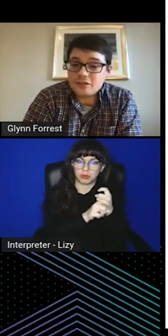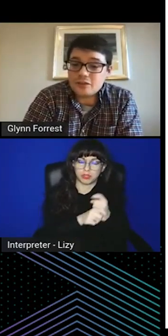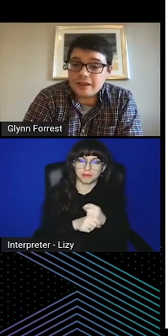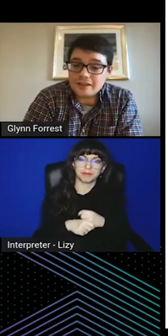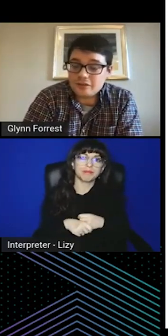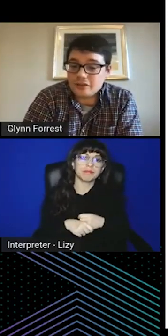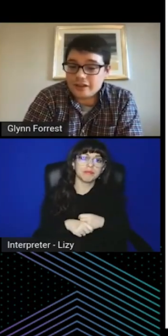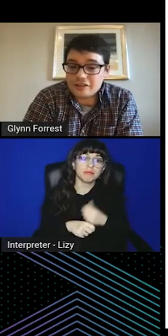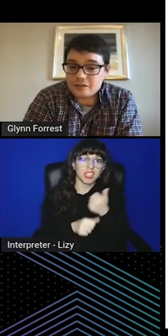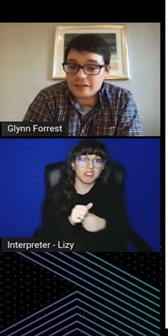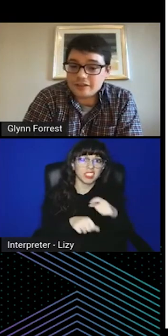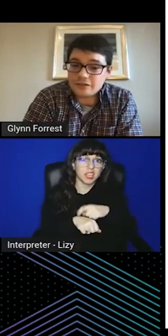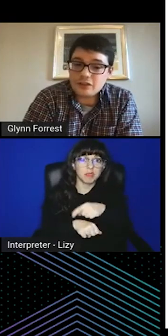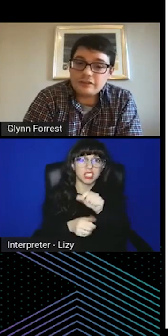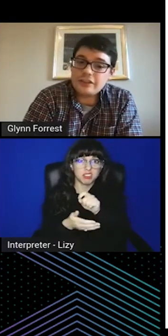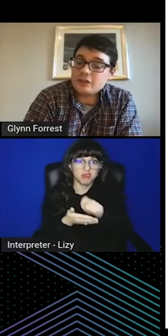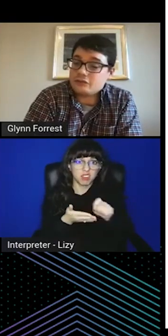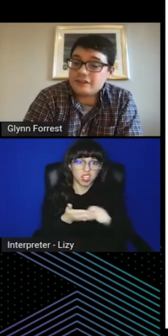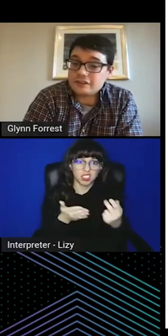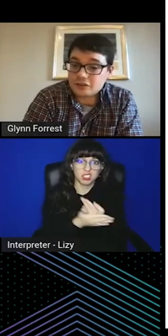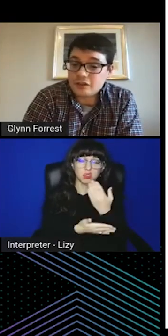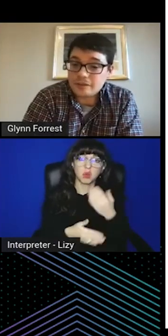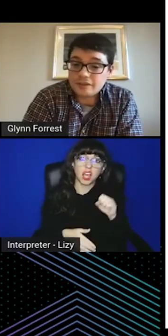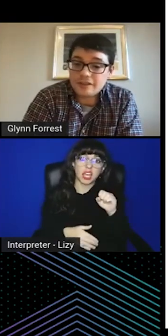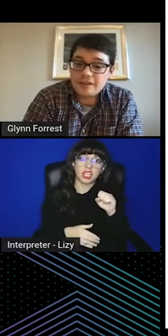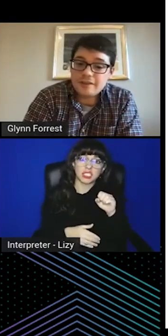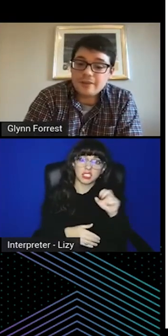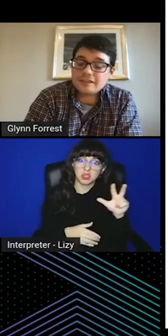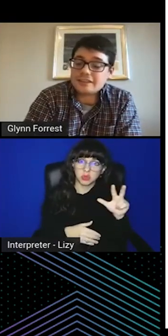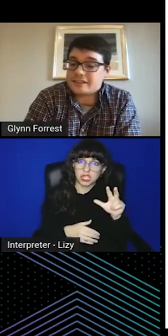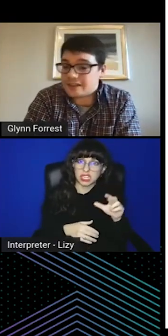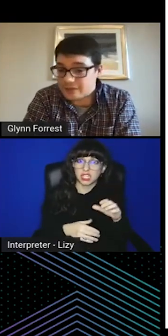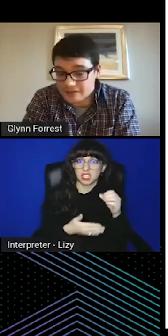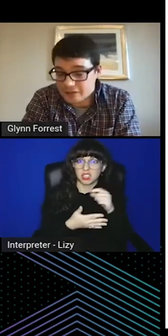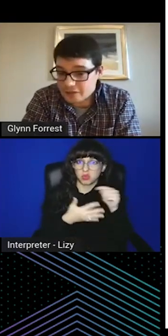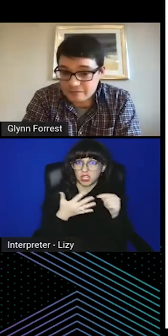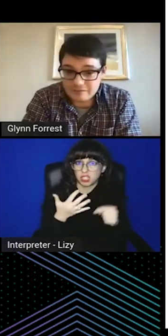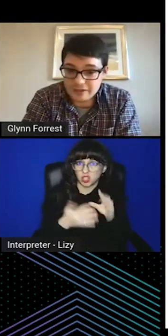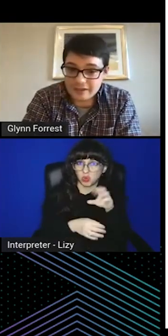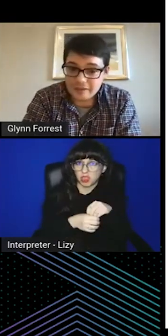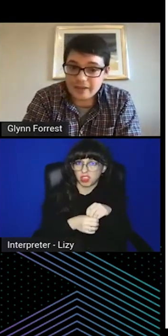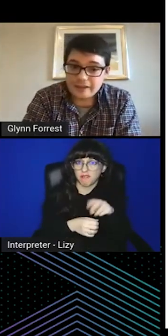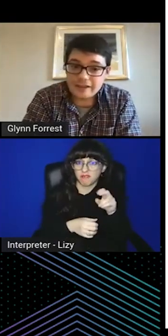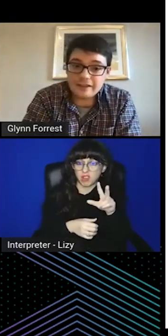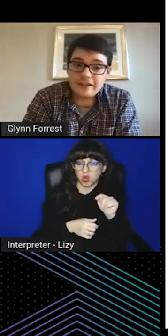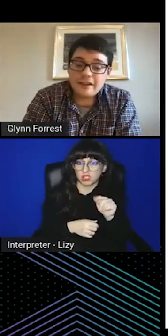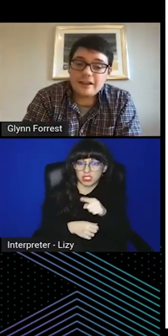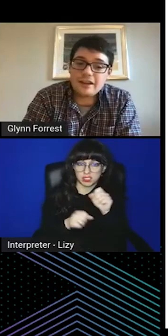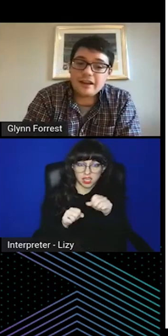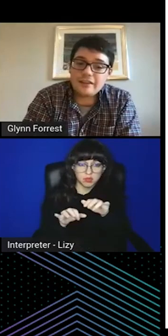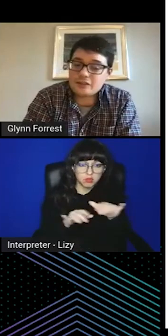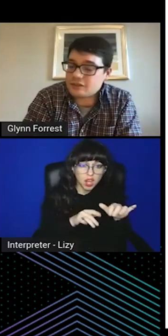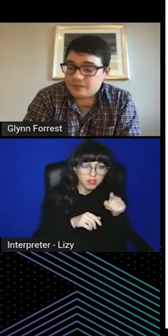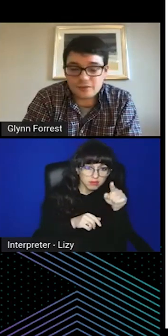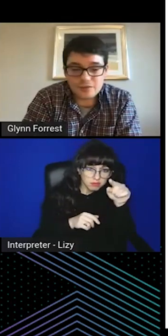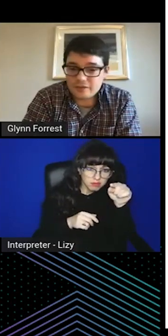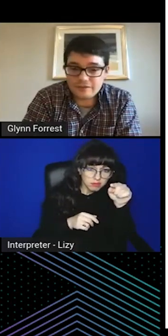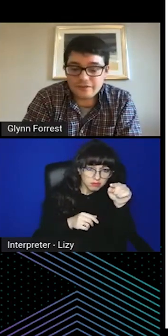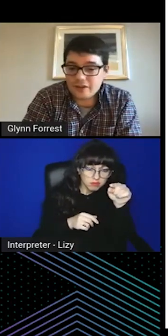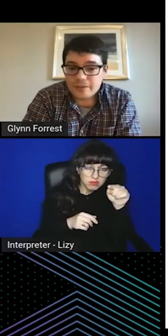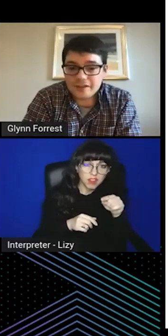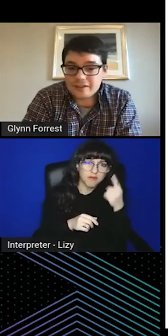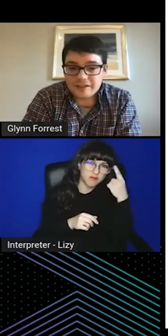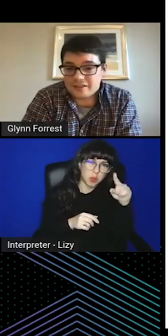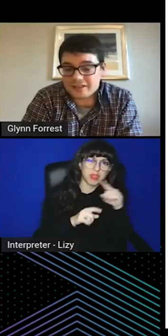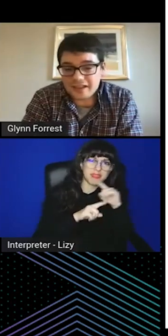a new S3 credential into Vault, he could run this script, passing in the name of the secret in the command line. And the script's just